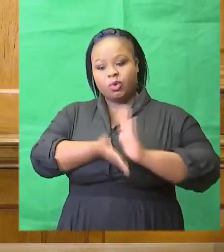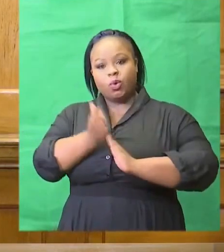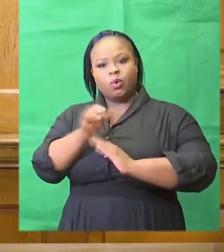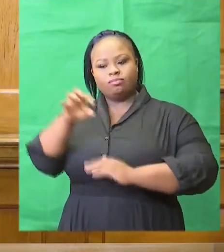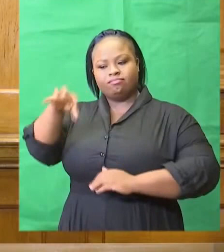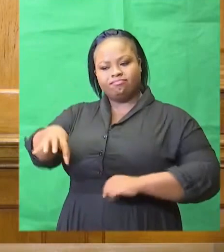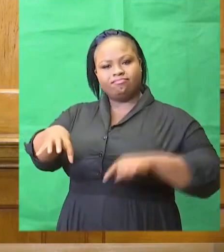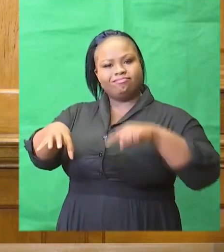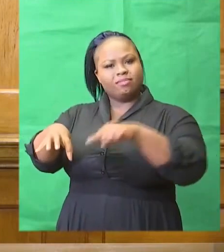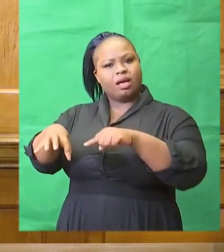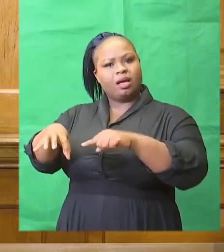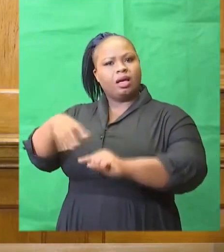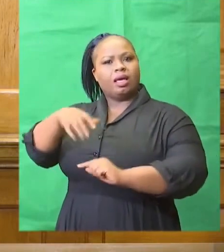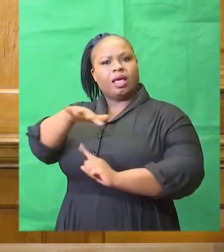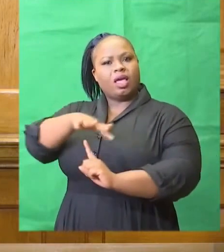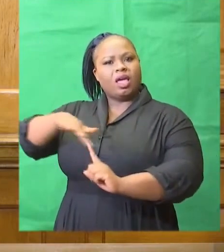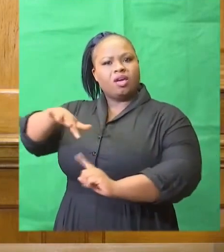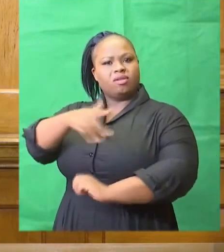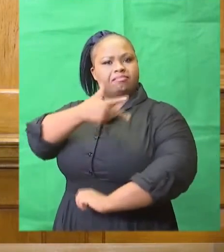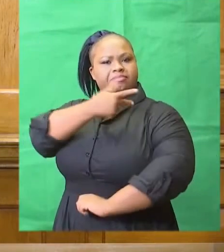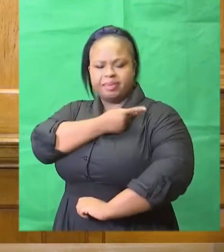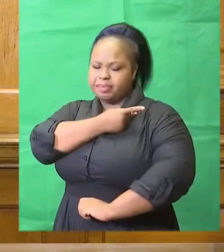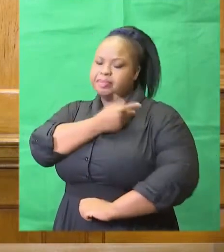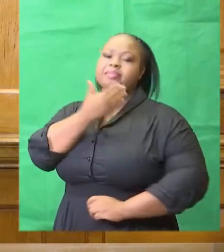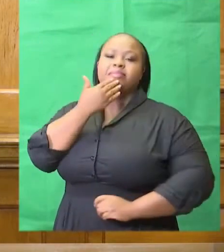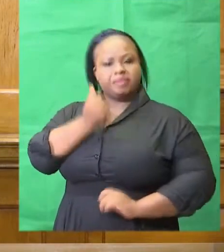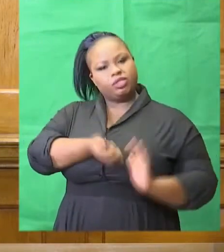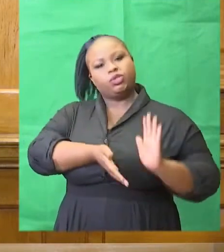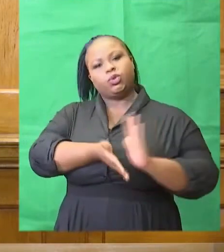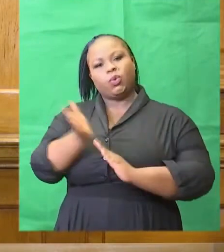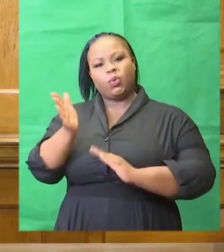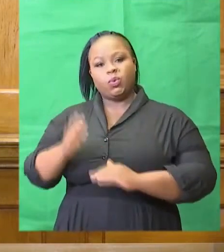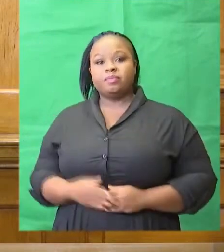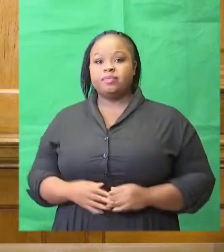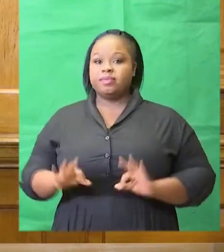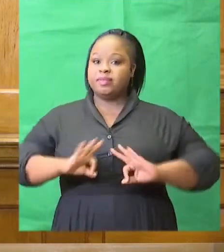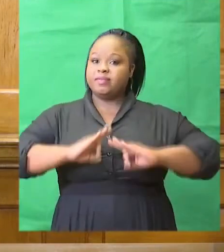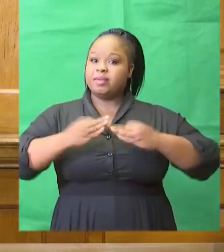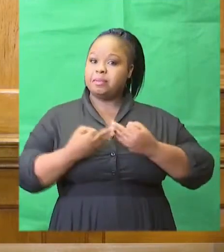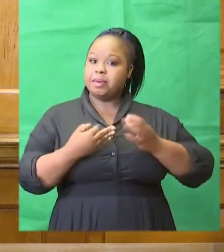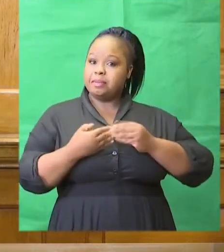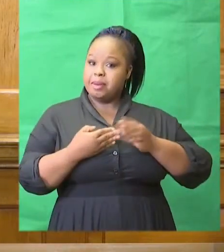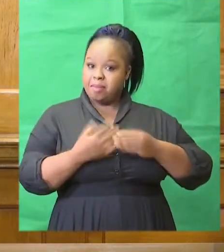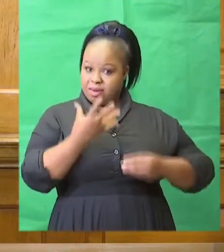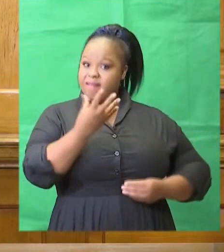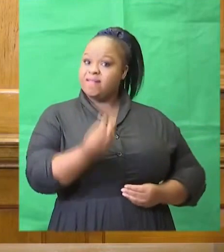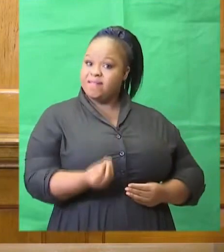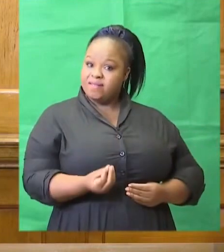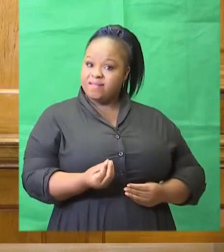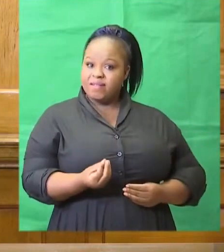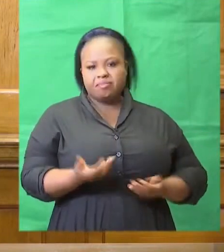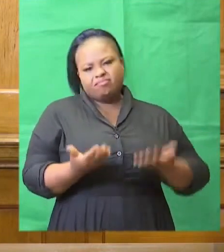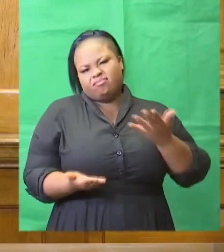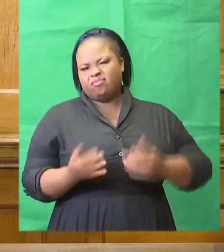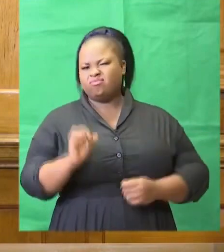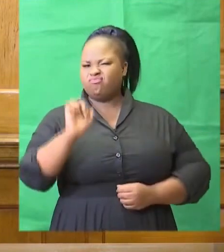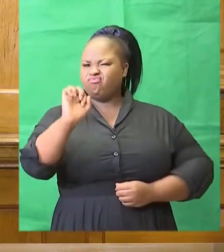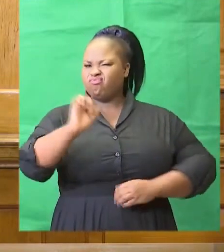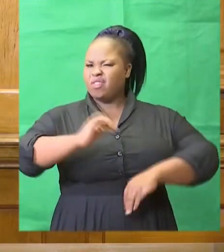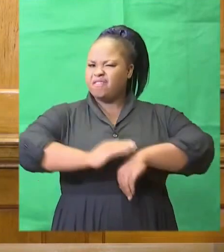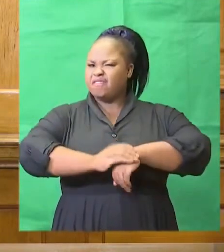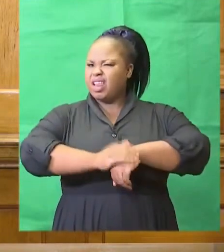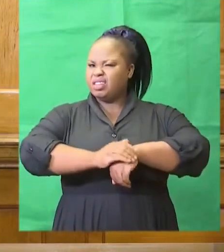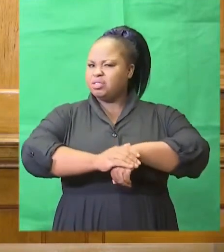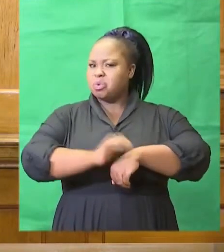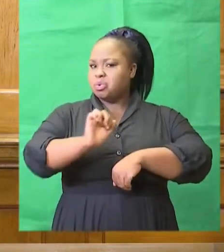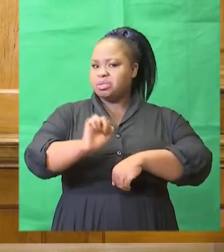station without delay. If there is someone in your family or among your friends who is